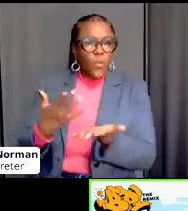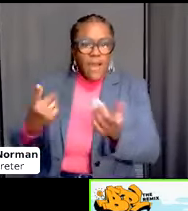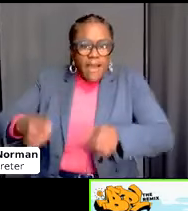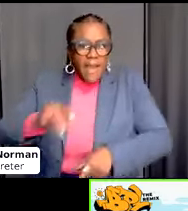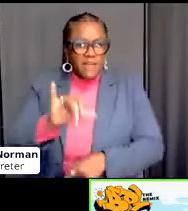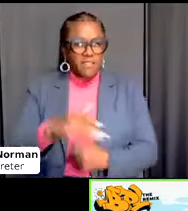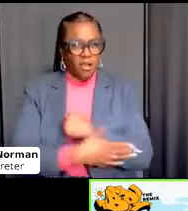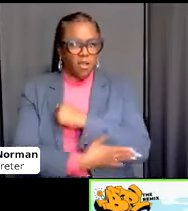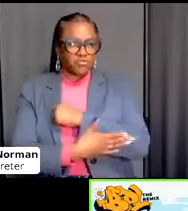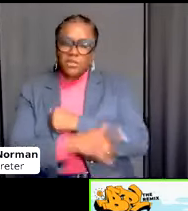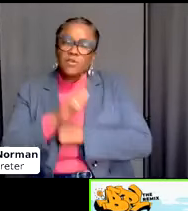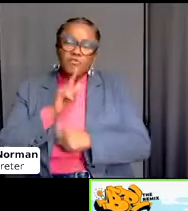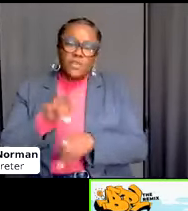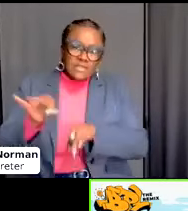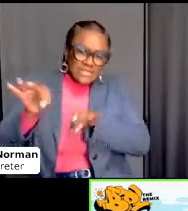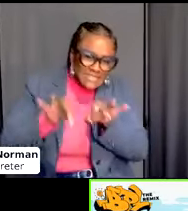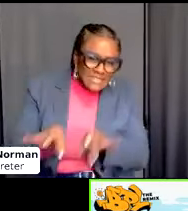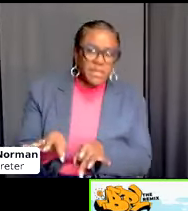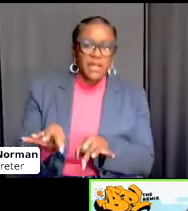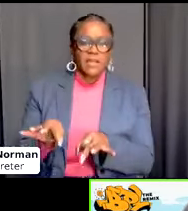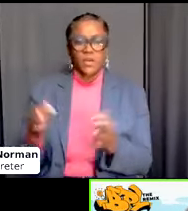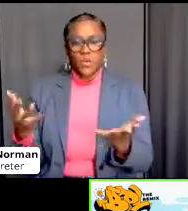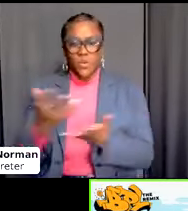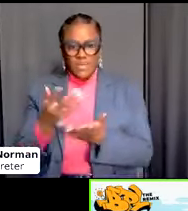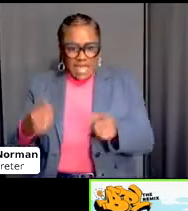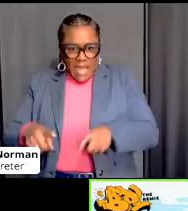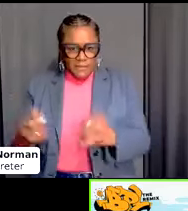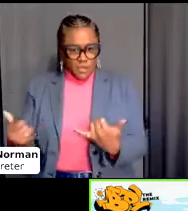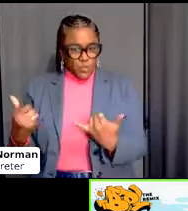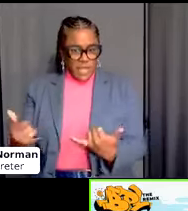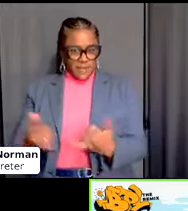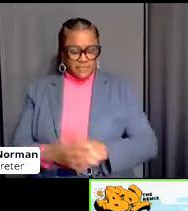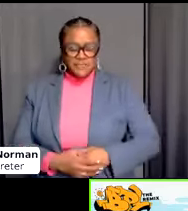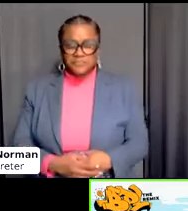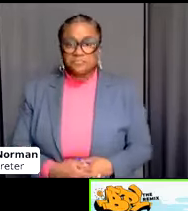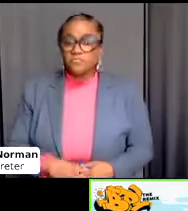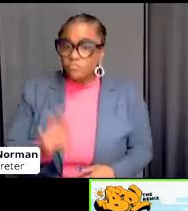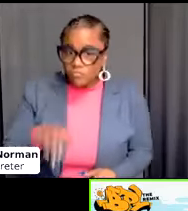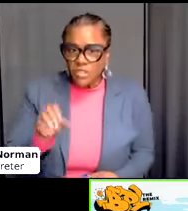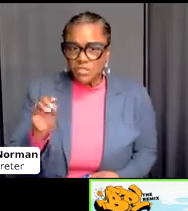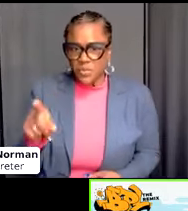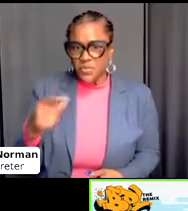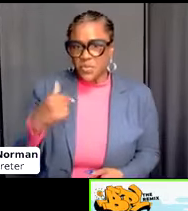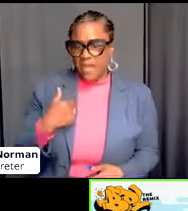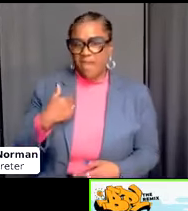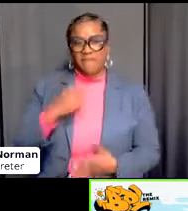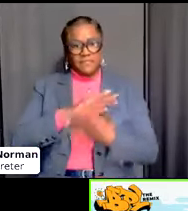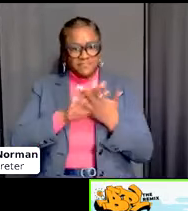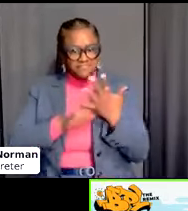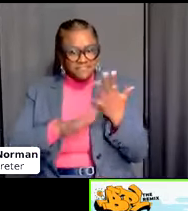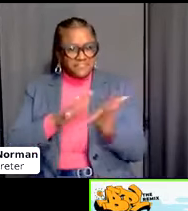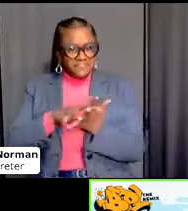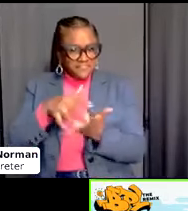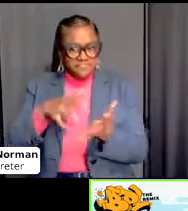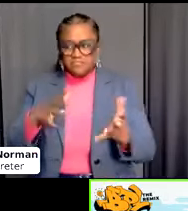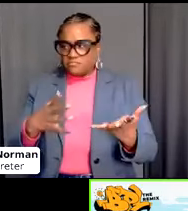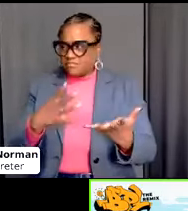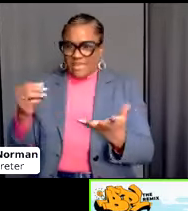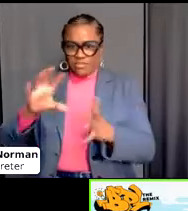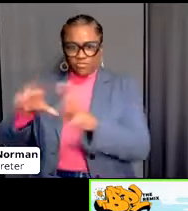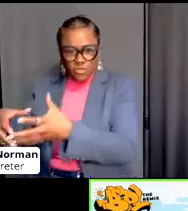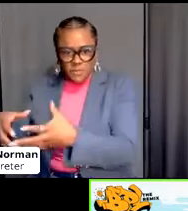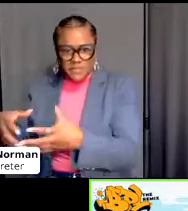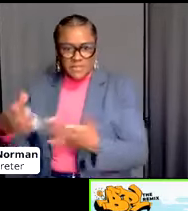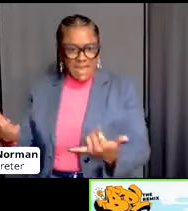it really explains the context of what's going on today. And so you have all of these groups now,